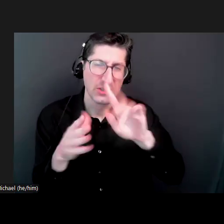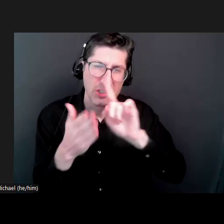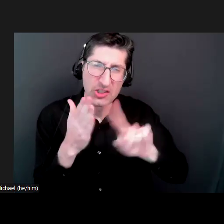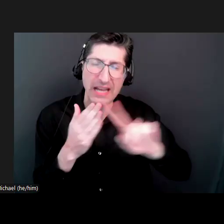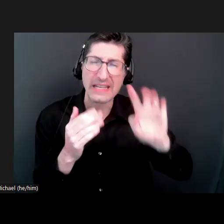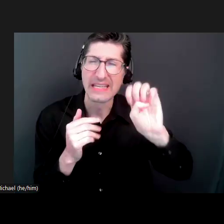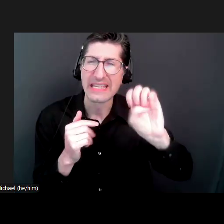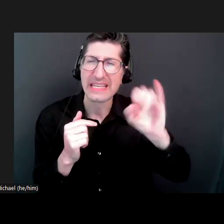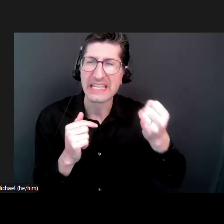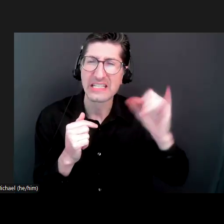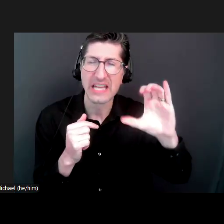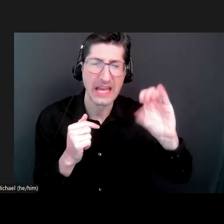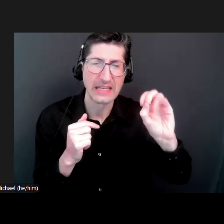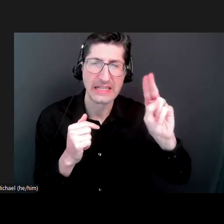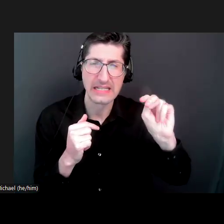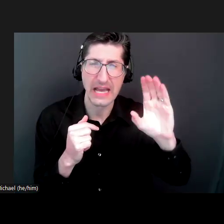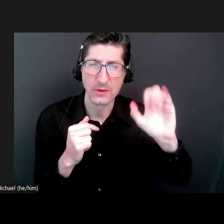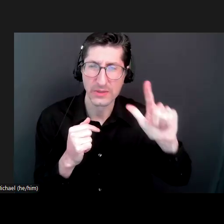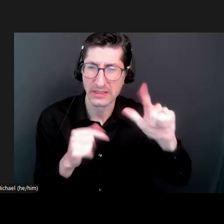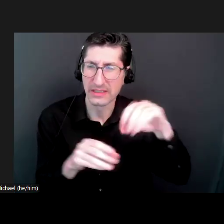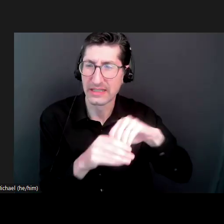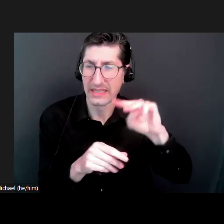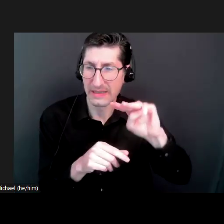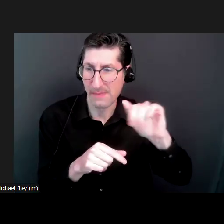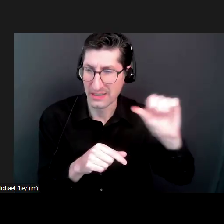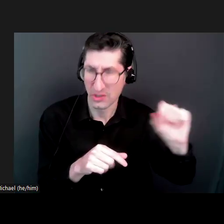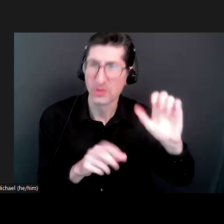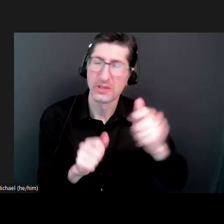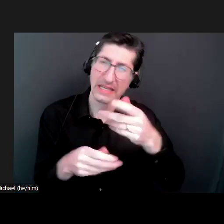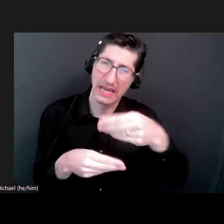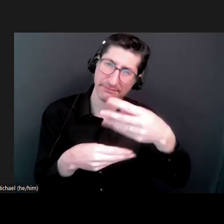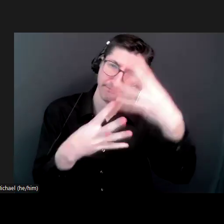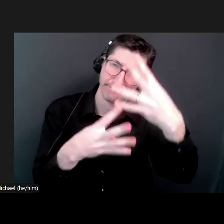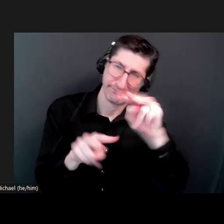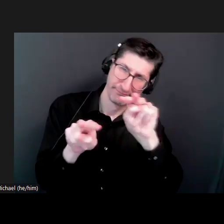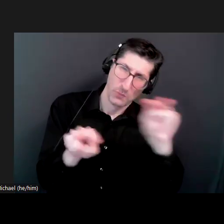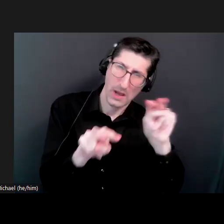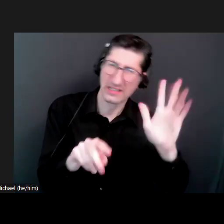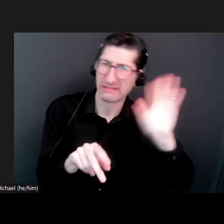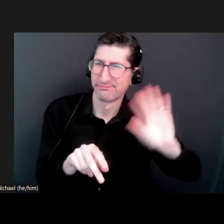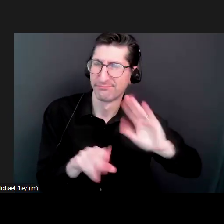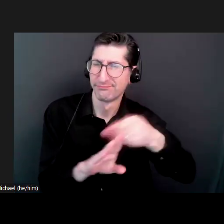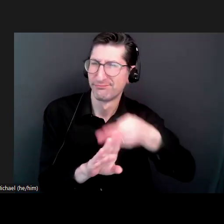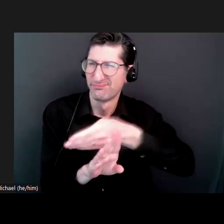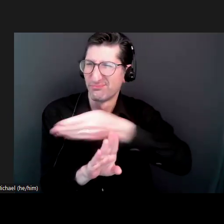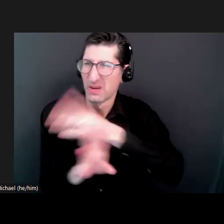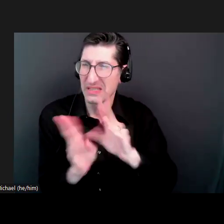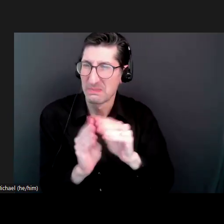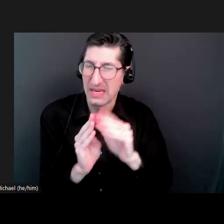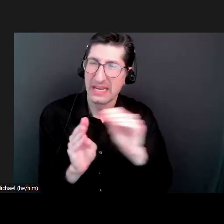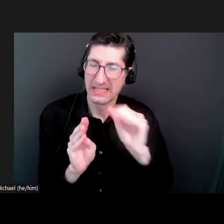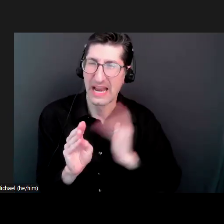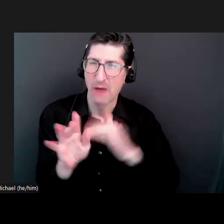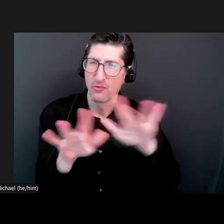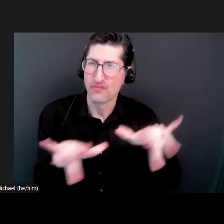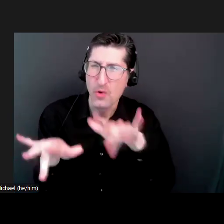you just Google EJ Council in Massachusetts, you can look at our prior meetings and the recordings as well as the